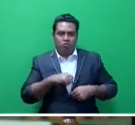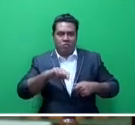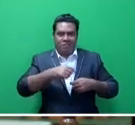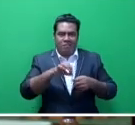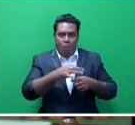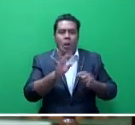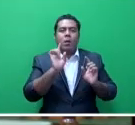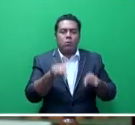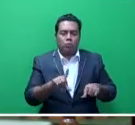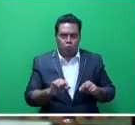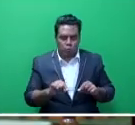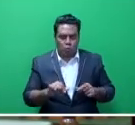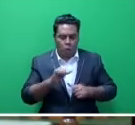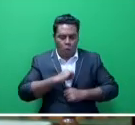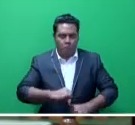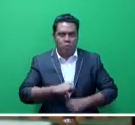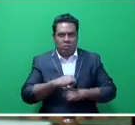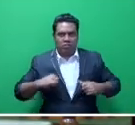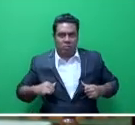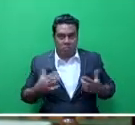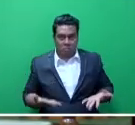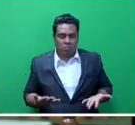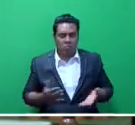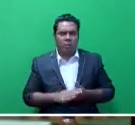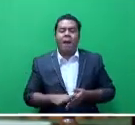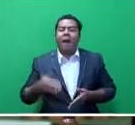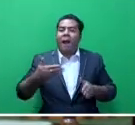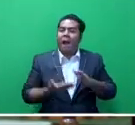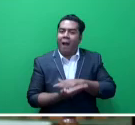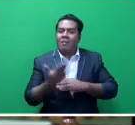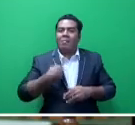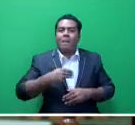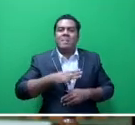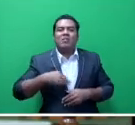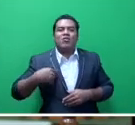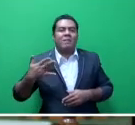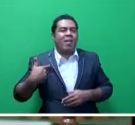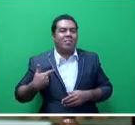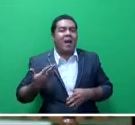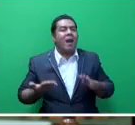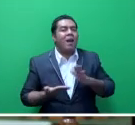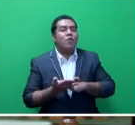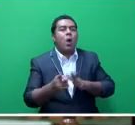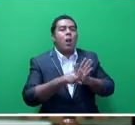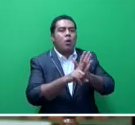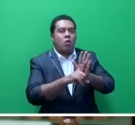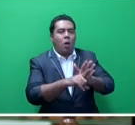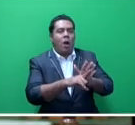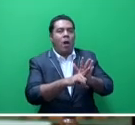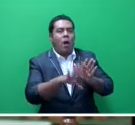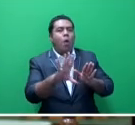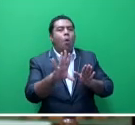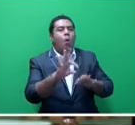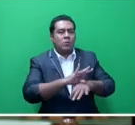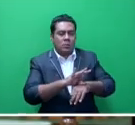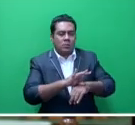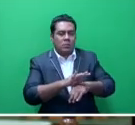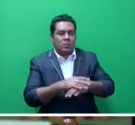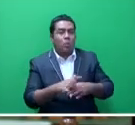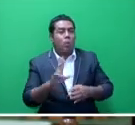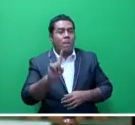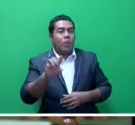additional $25.7 million under the Ministry of Health for the running of the Lautoka Hospital. Mr. Speaker, sir, we are providing $1.5